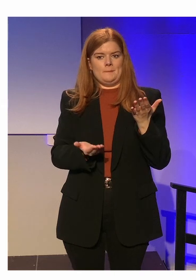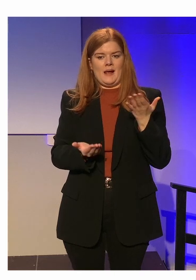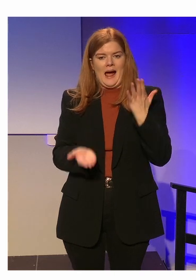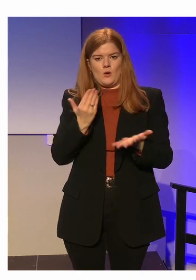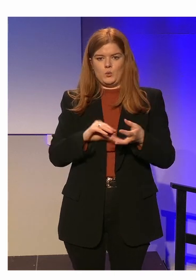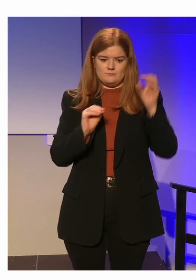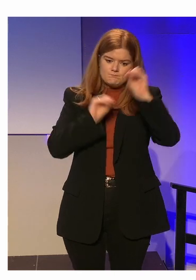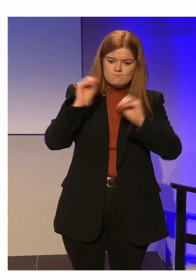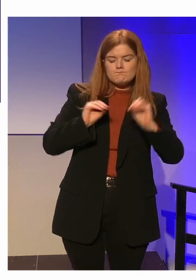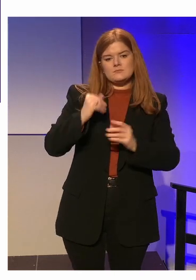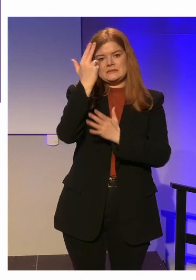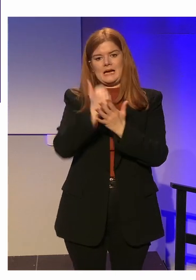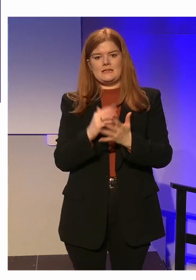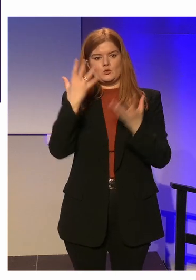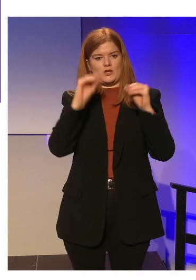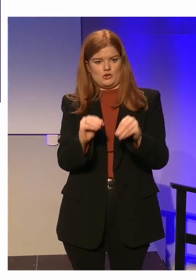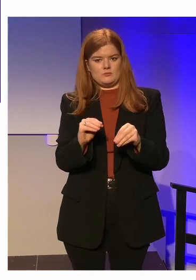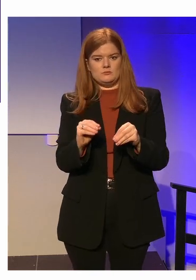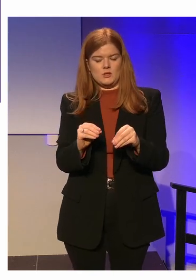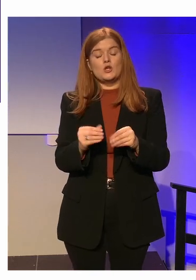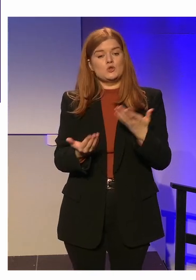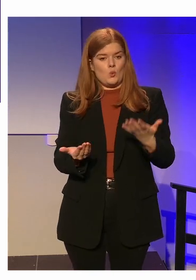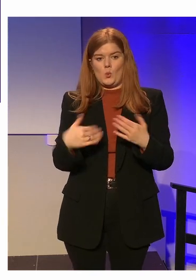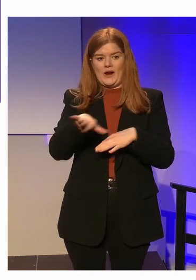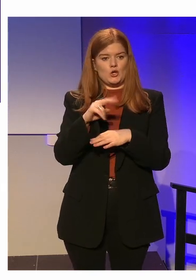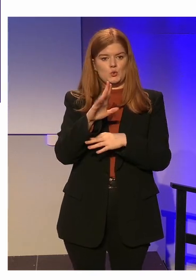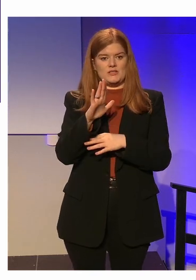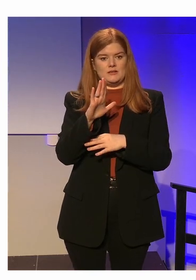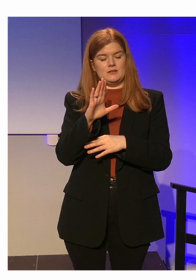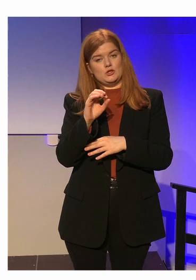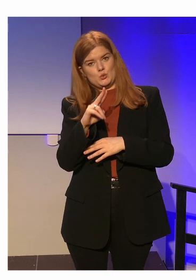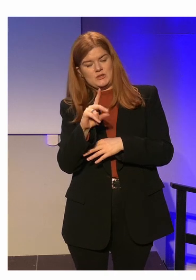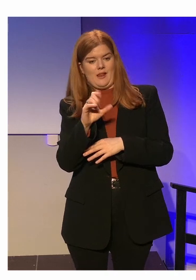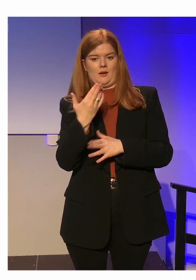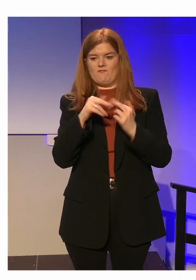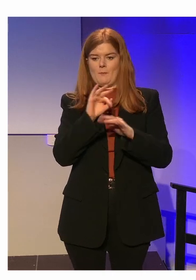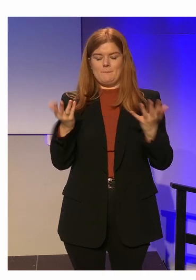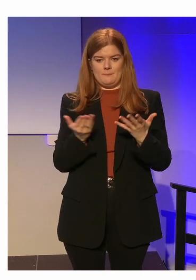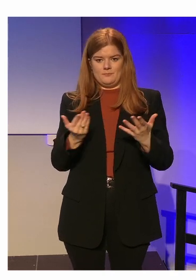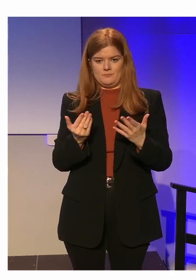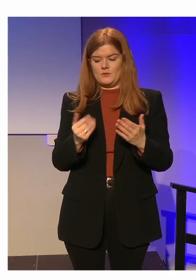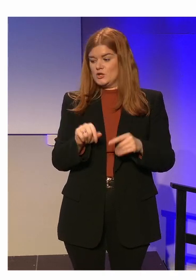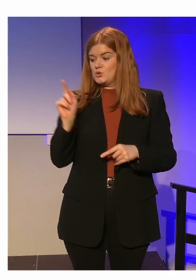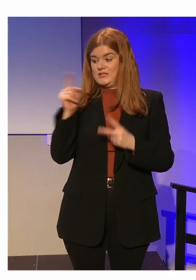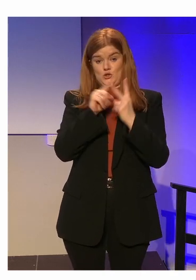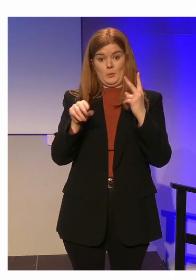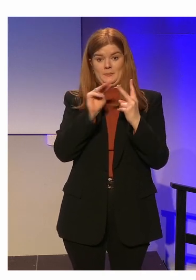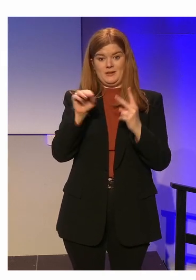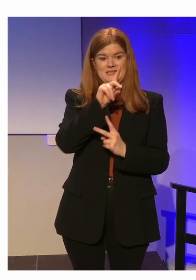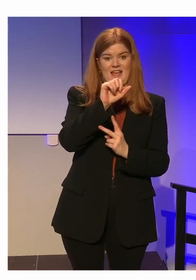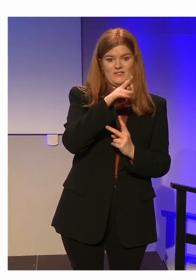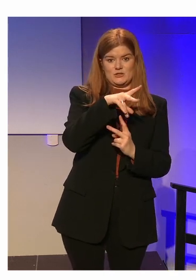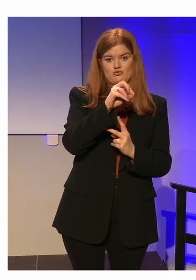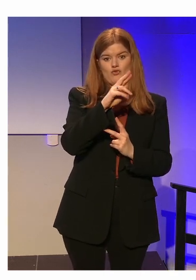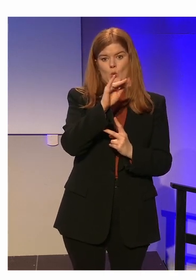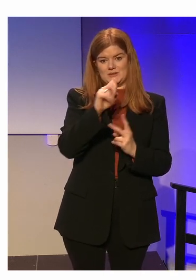design education? So the origins of UDL lead us in that direction. So these two individuals, David Rose